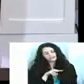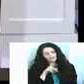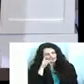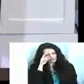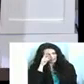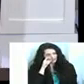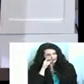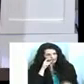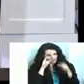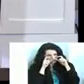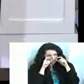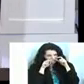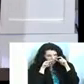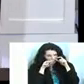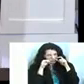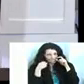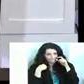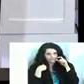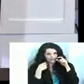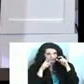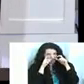me.